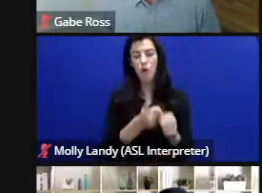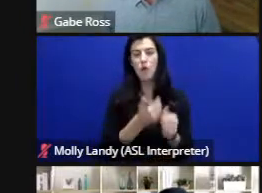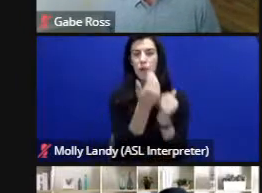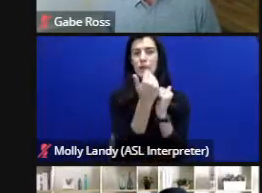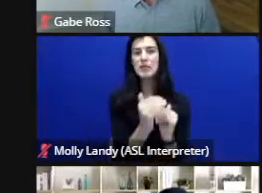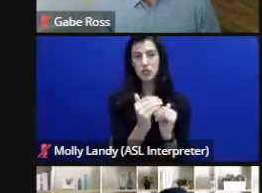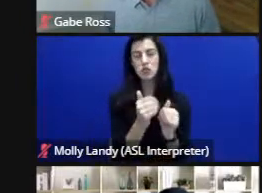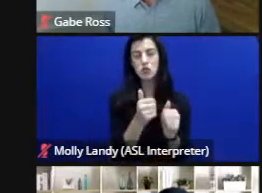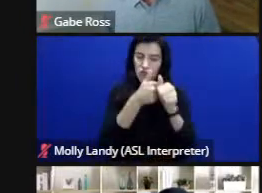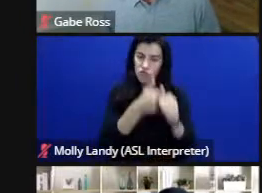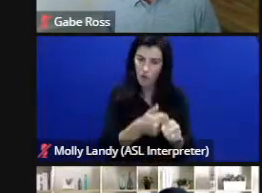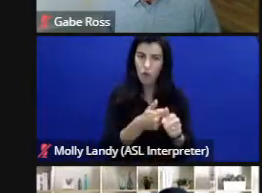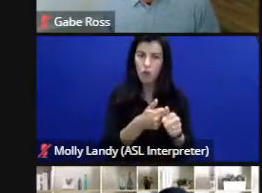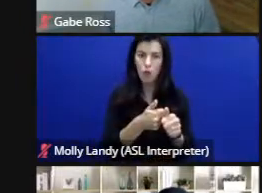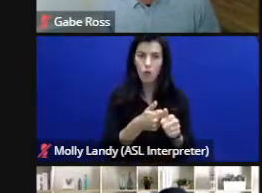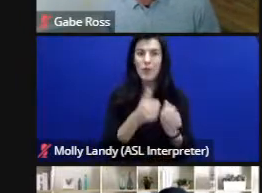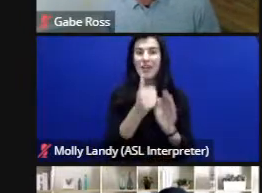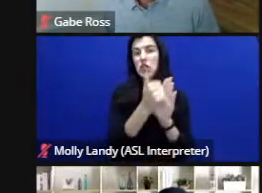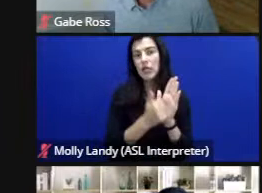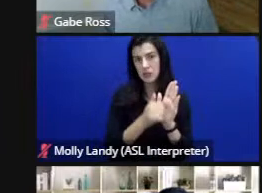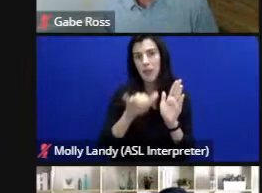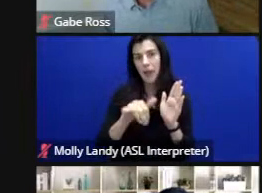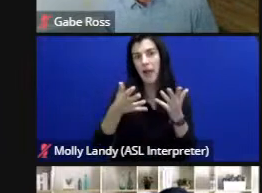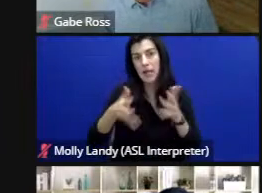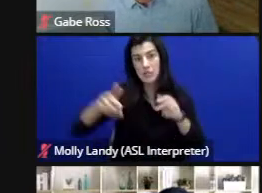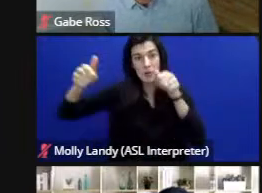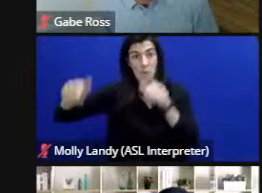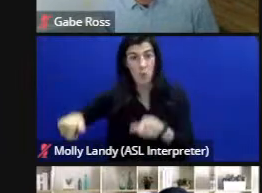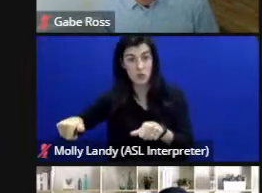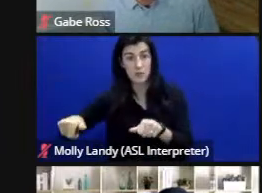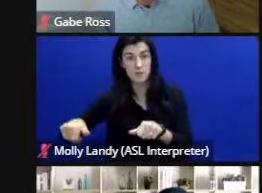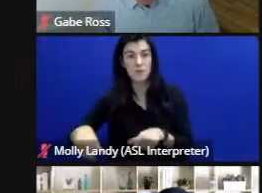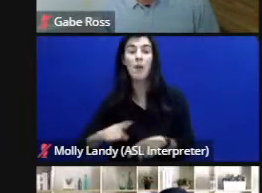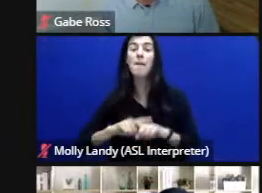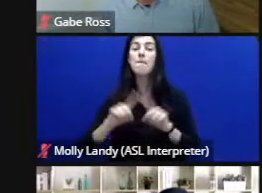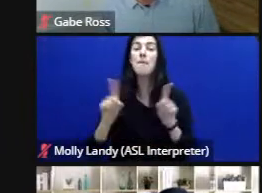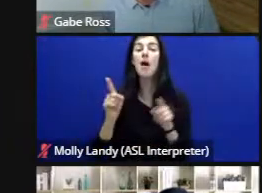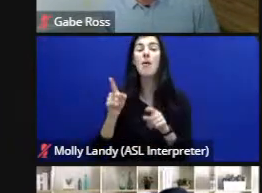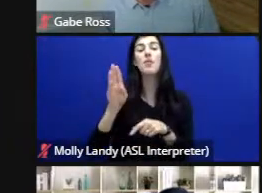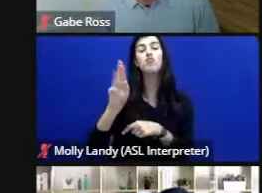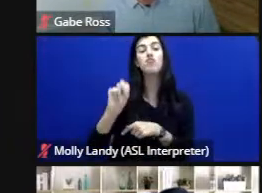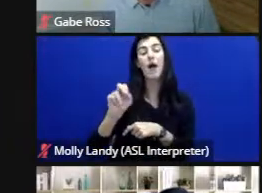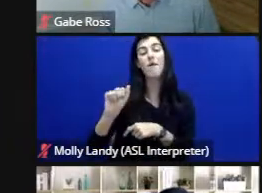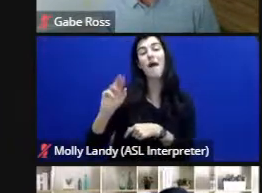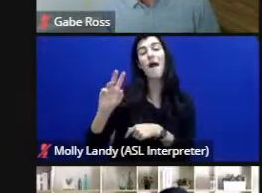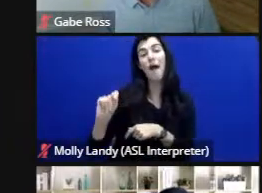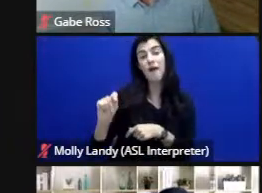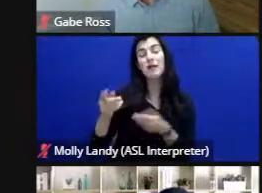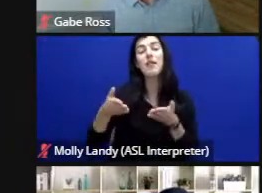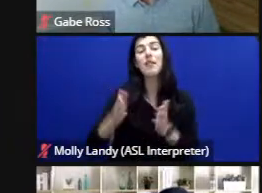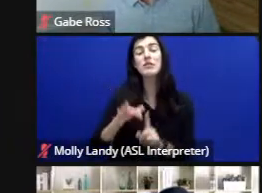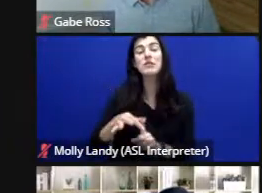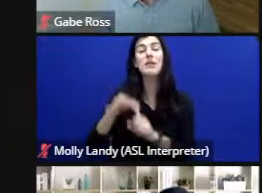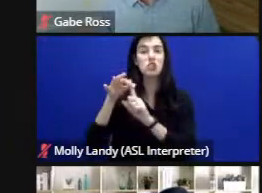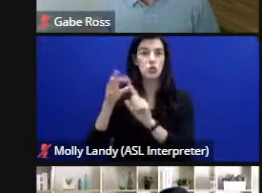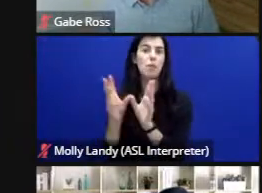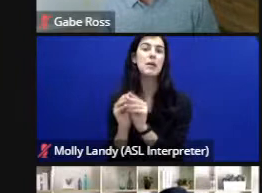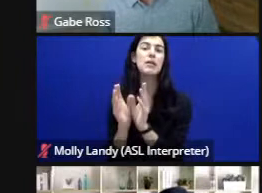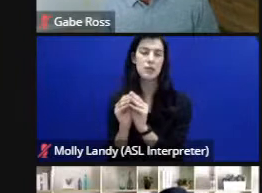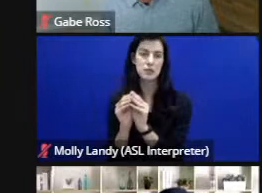posted agenda. The Brown Act also allows for what are called special meetings that can be called with 24-hour notice.